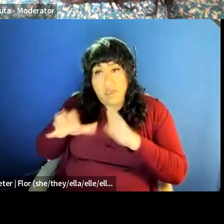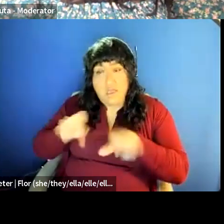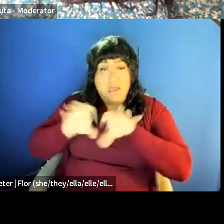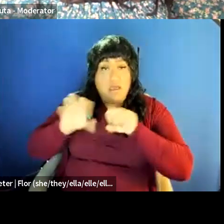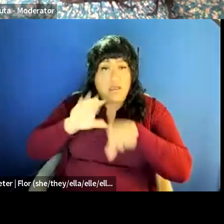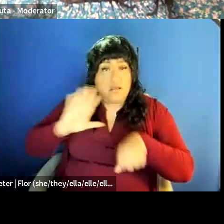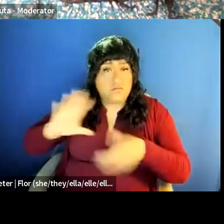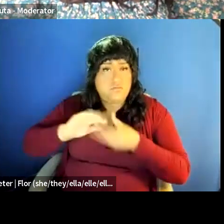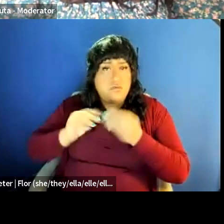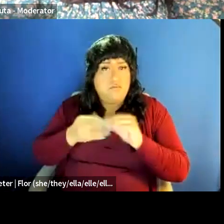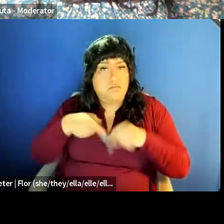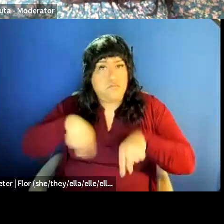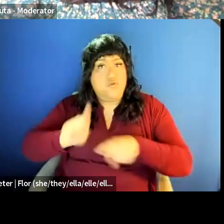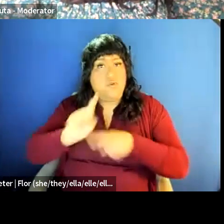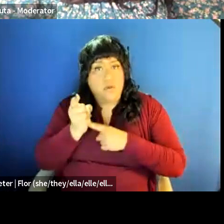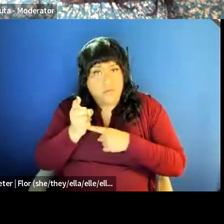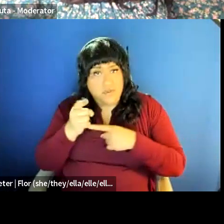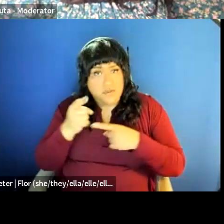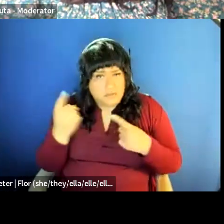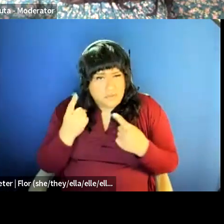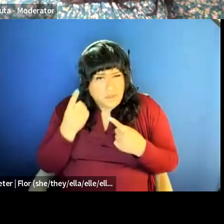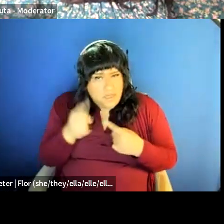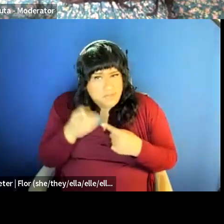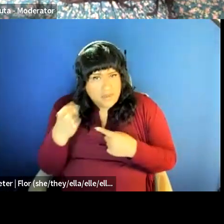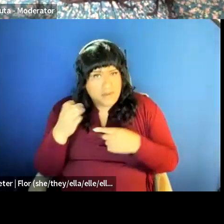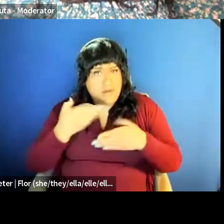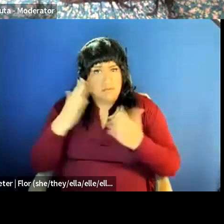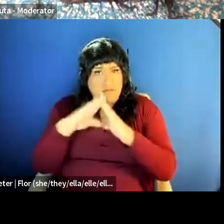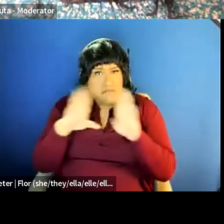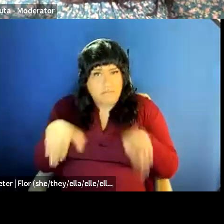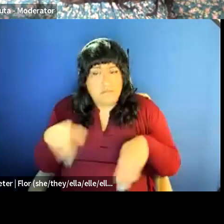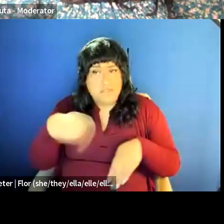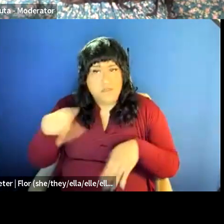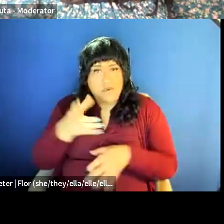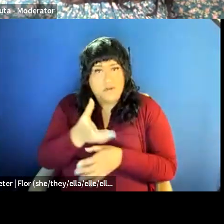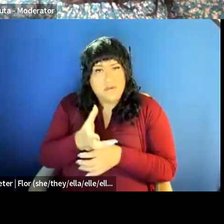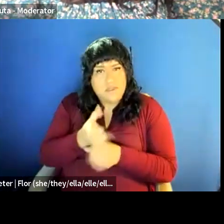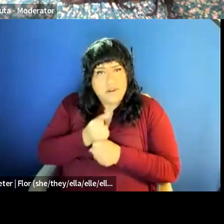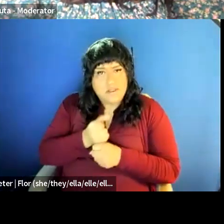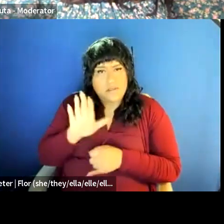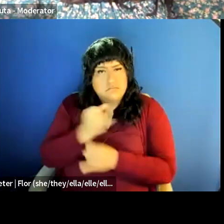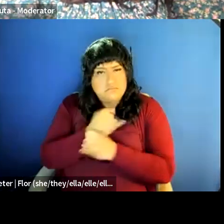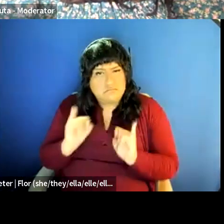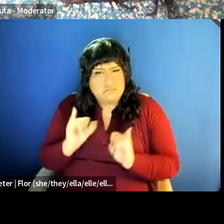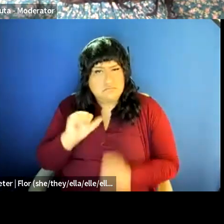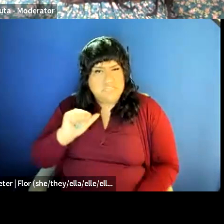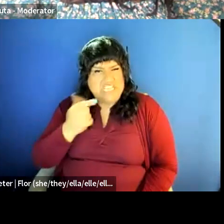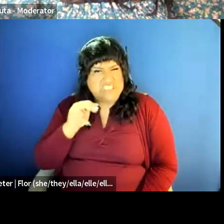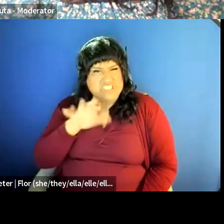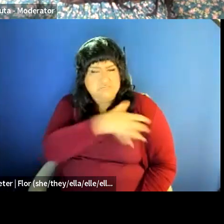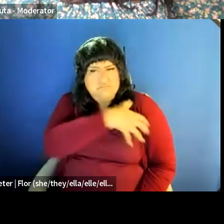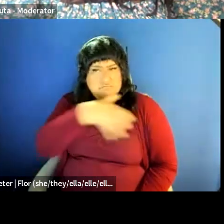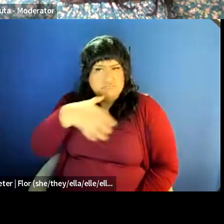that was happening among the unhoused community. They were getting their agency and their power back. They were getting a way to get back